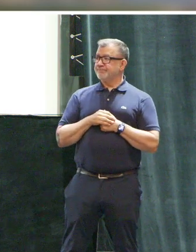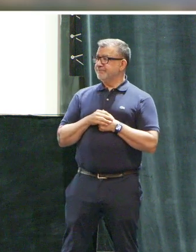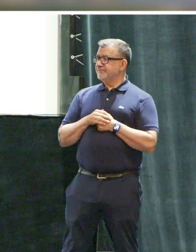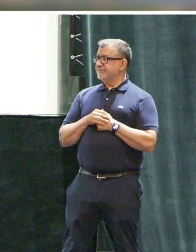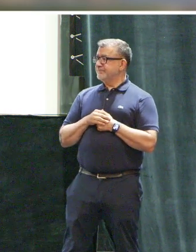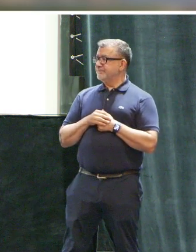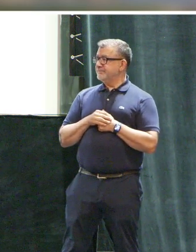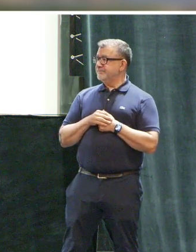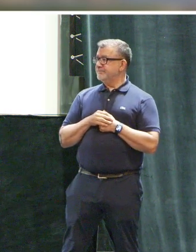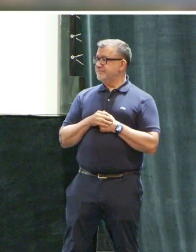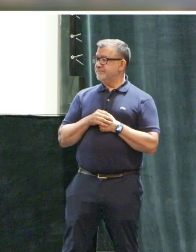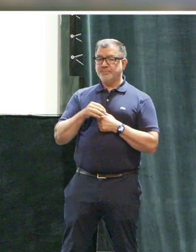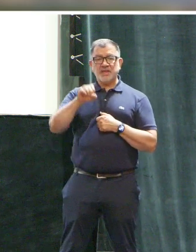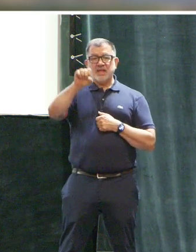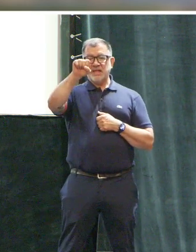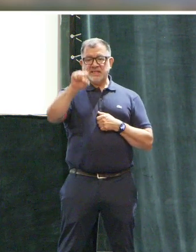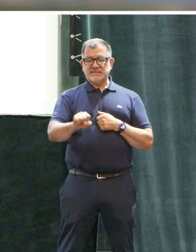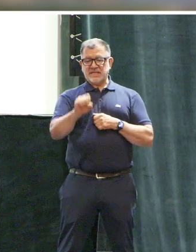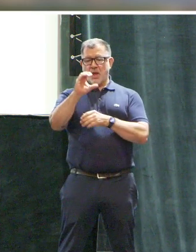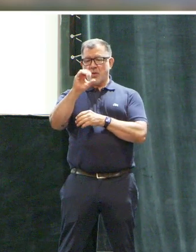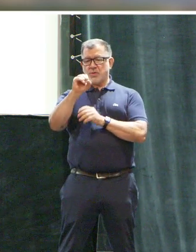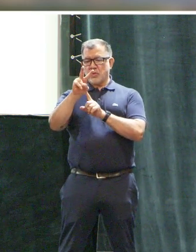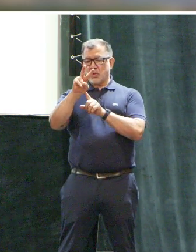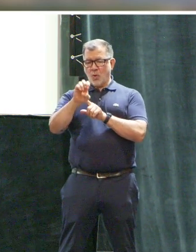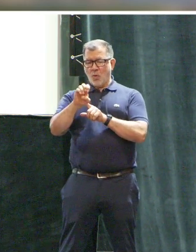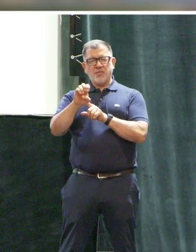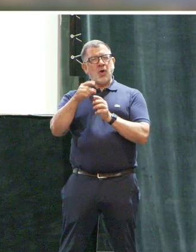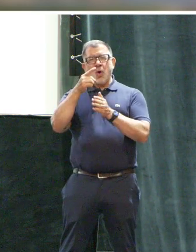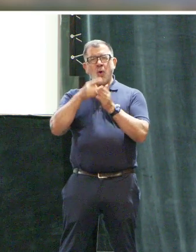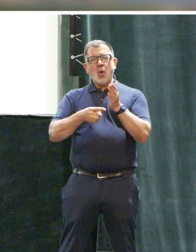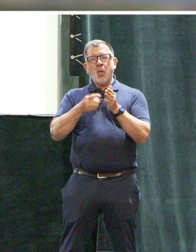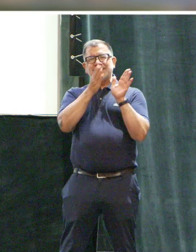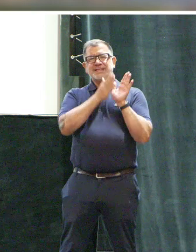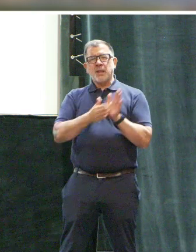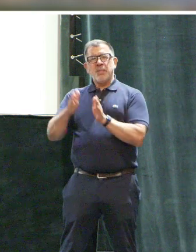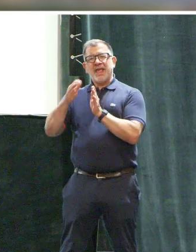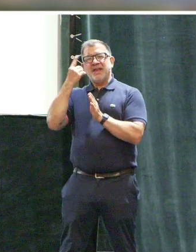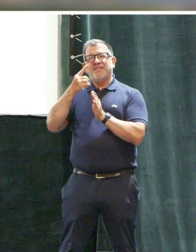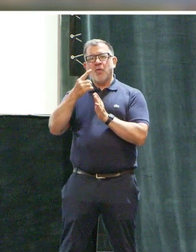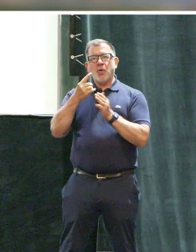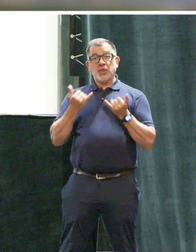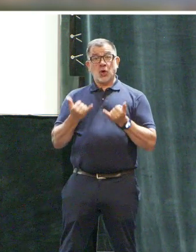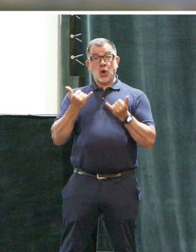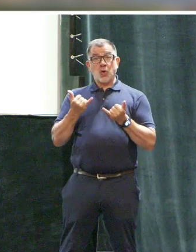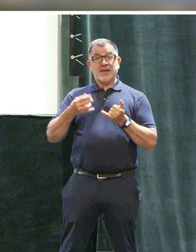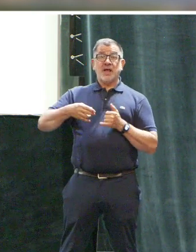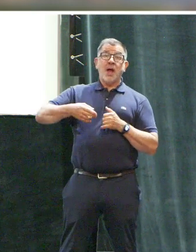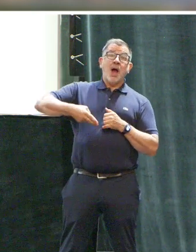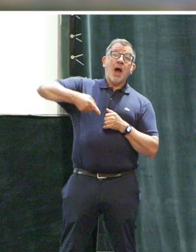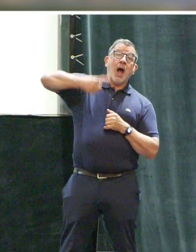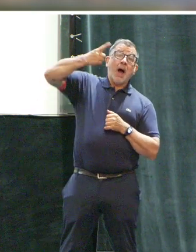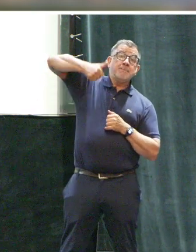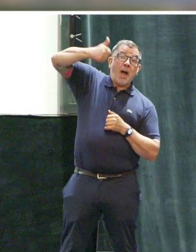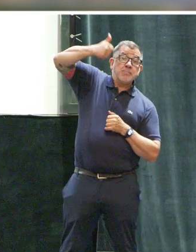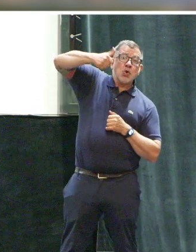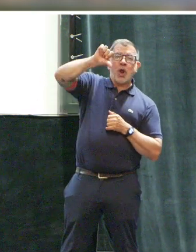Okay, at South Cove, what is the plan for existing lower and upper areas? These areas are maintained by